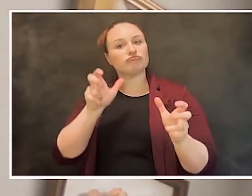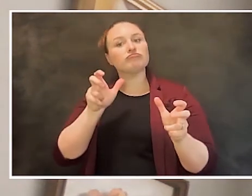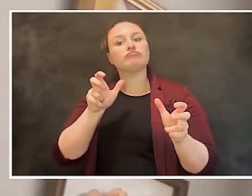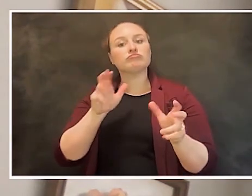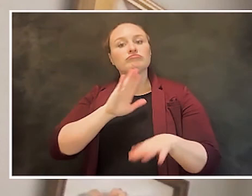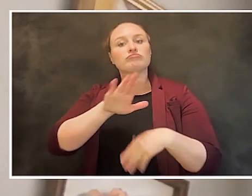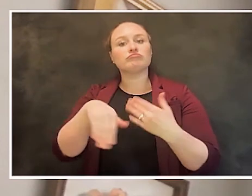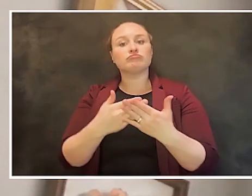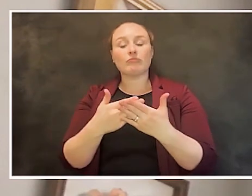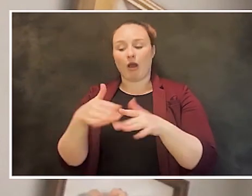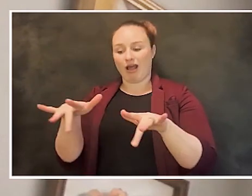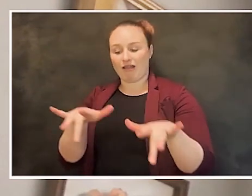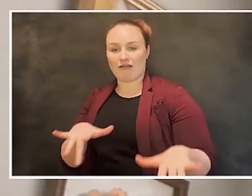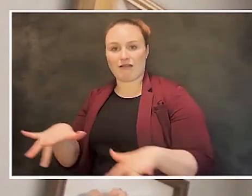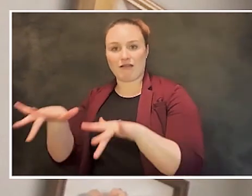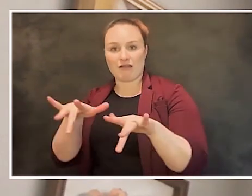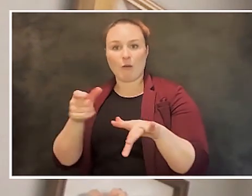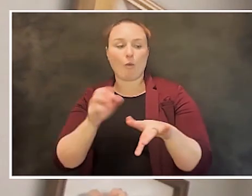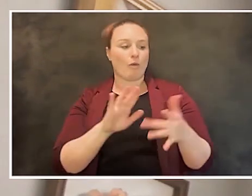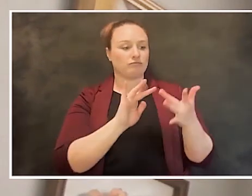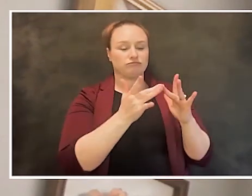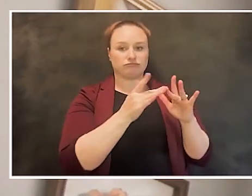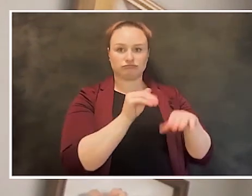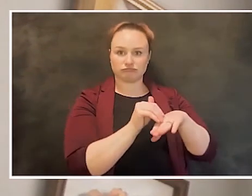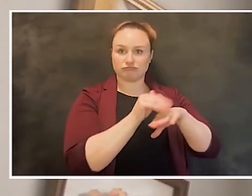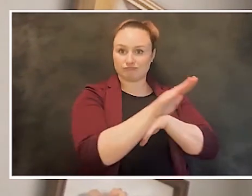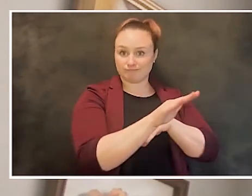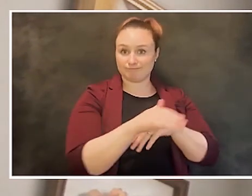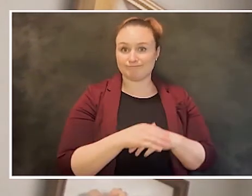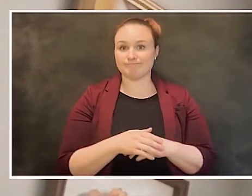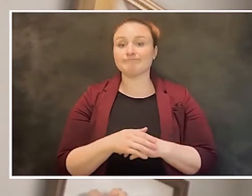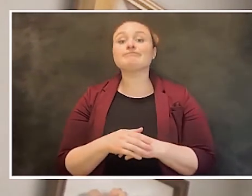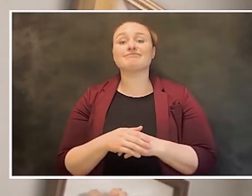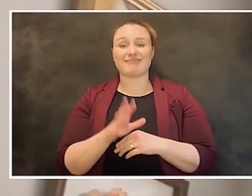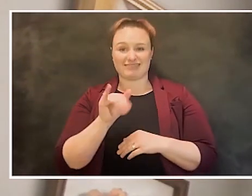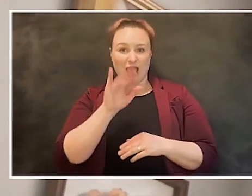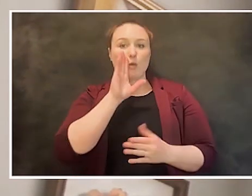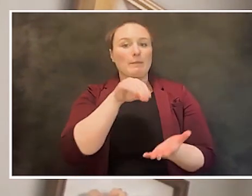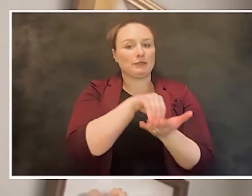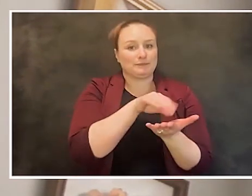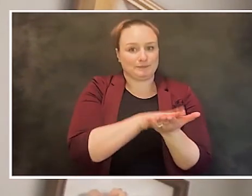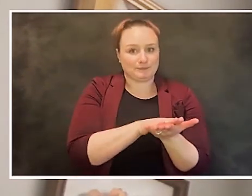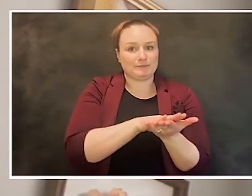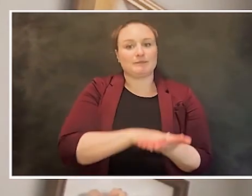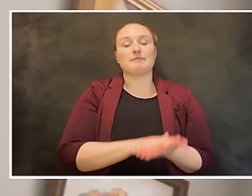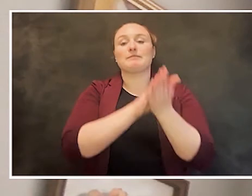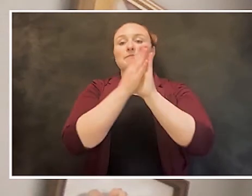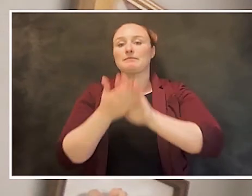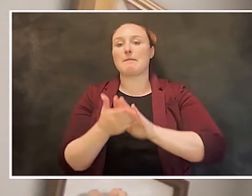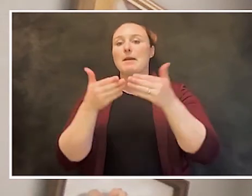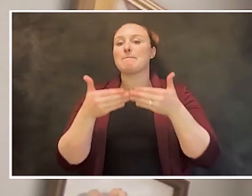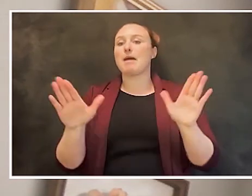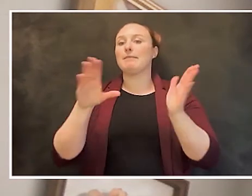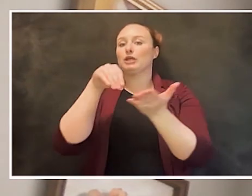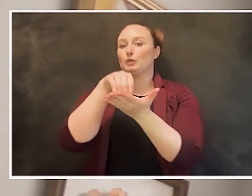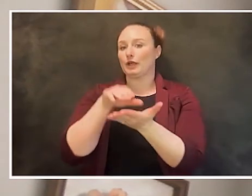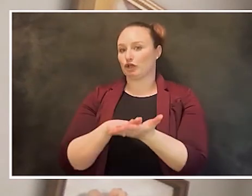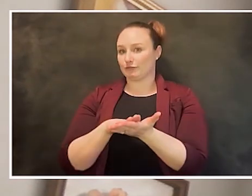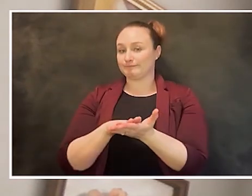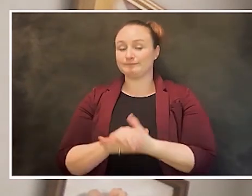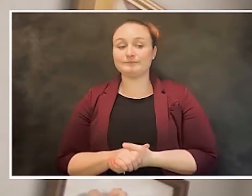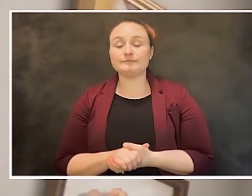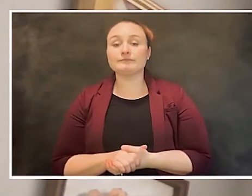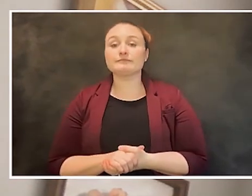electronically or as a voicemail message will be recorded and become a part of the public record.